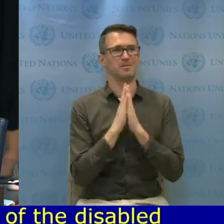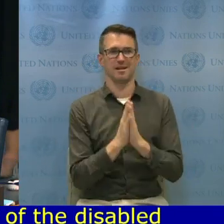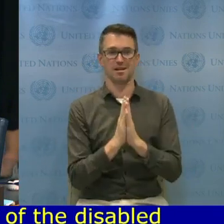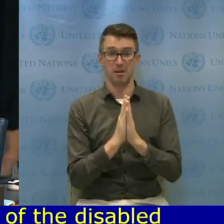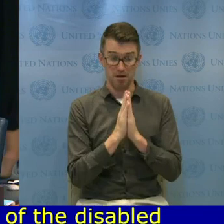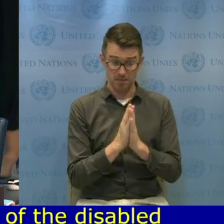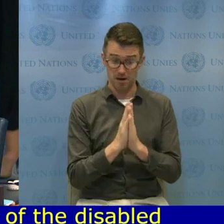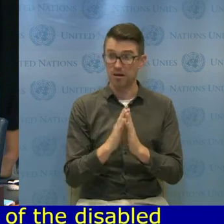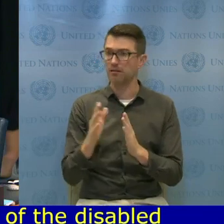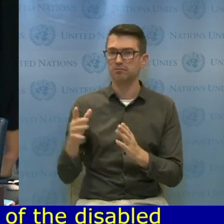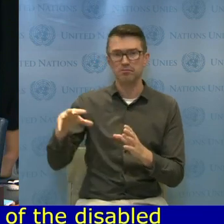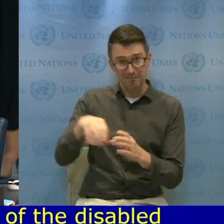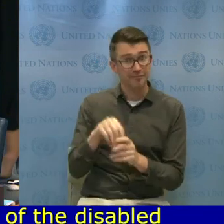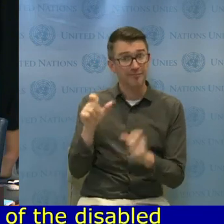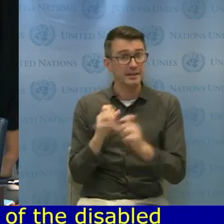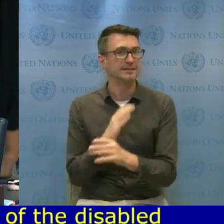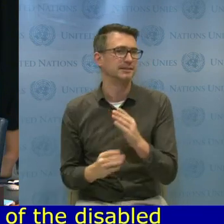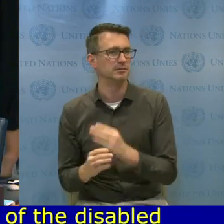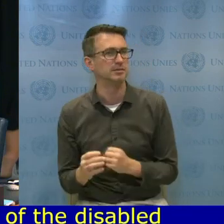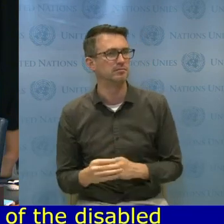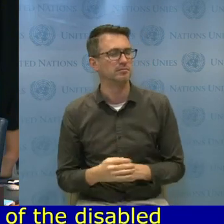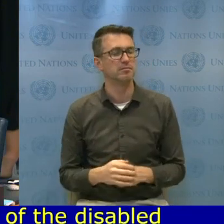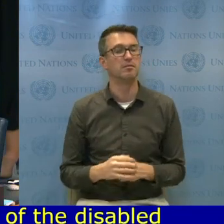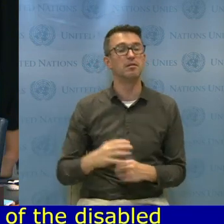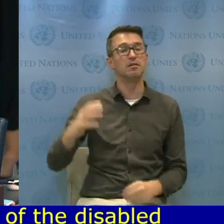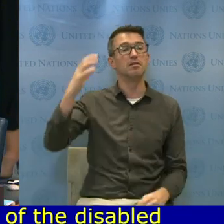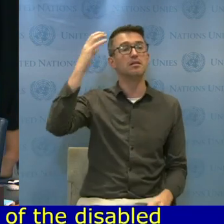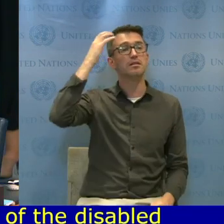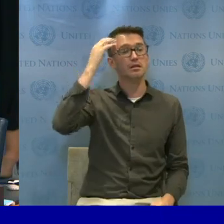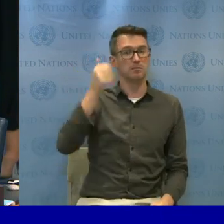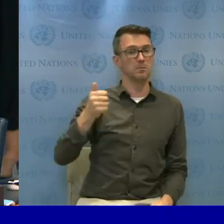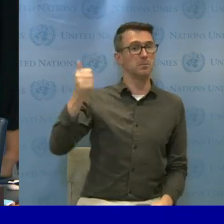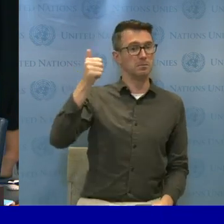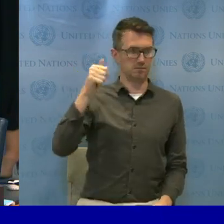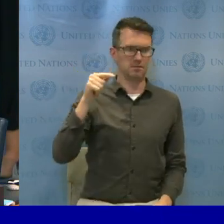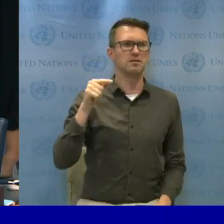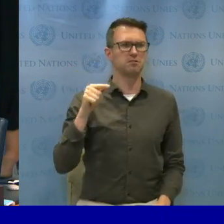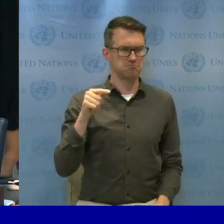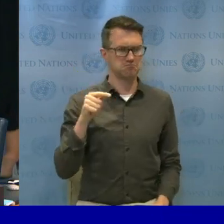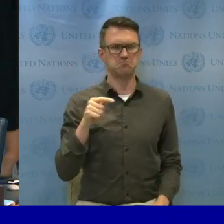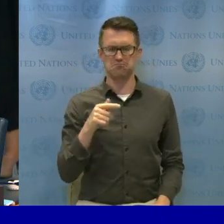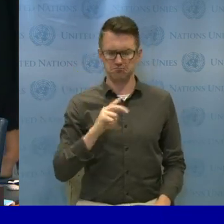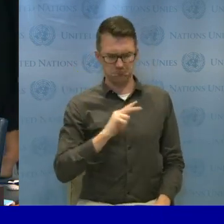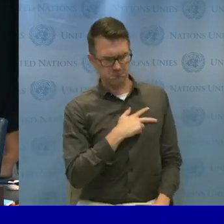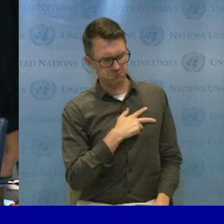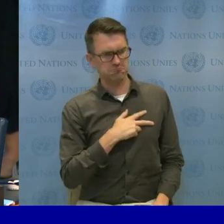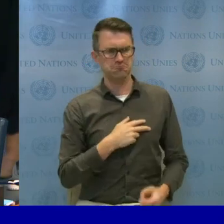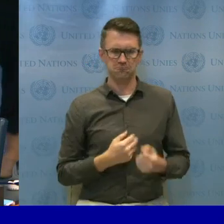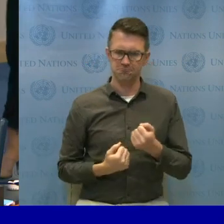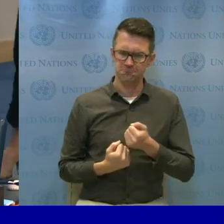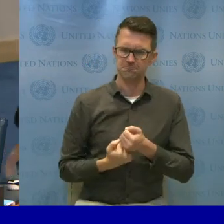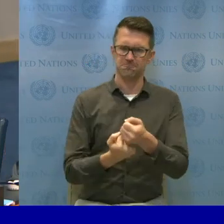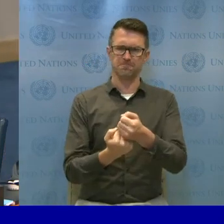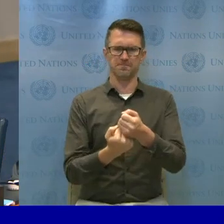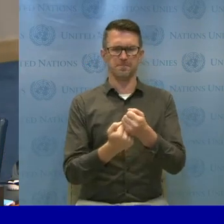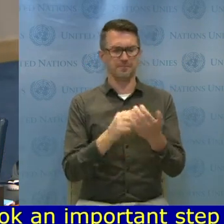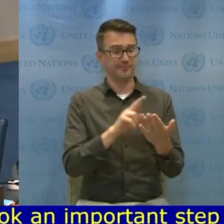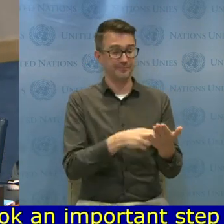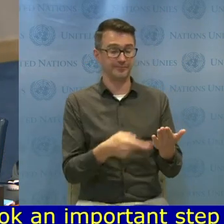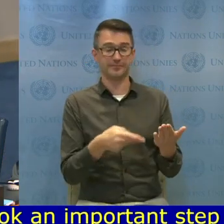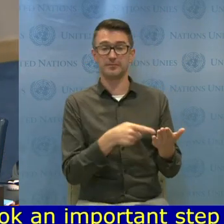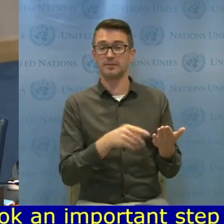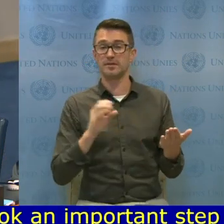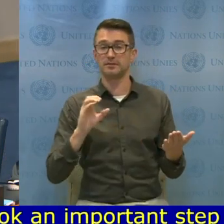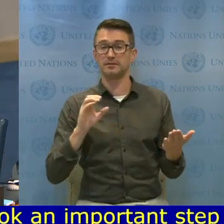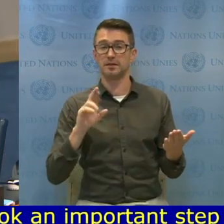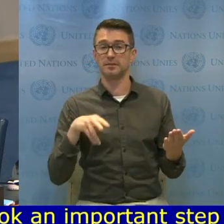forward in its international commitment by acceding to the CRPD. Since then, it has undertaken significant steps towards the full